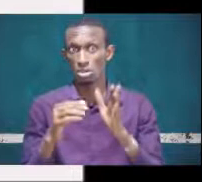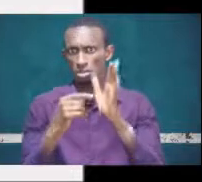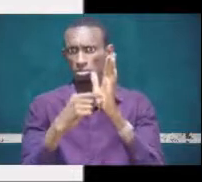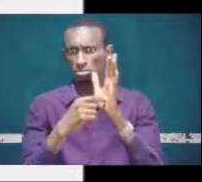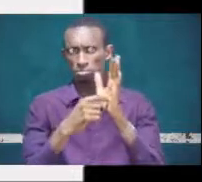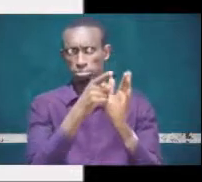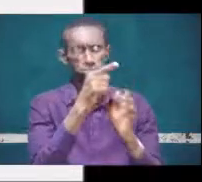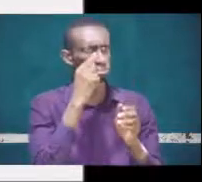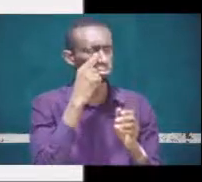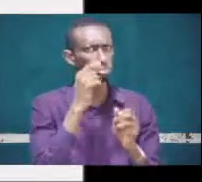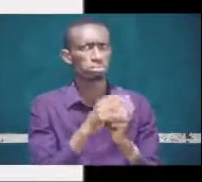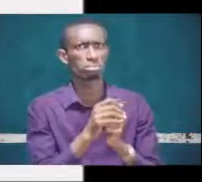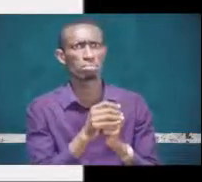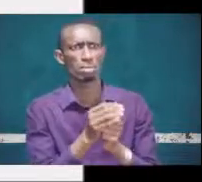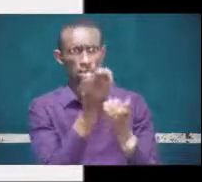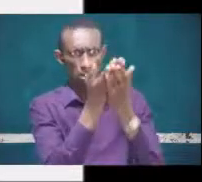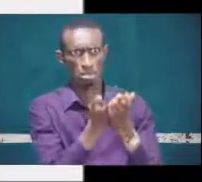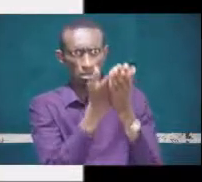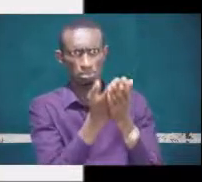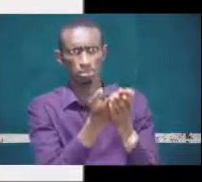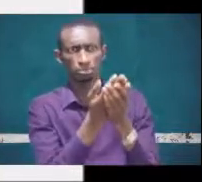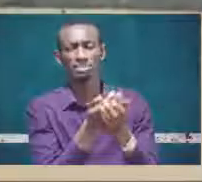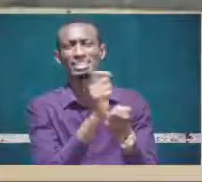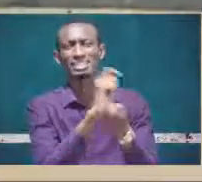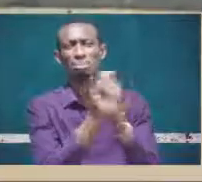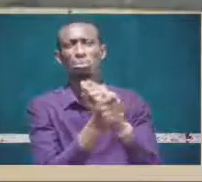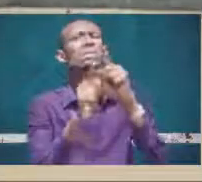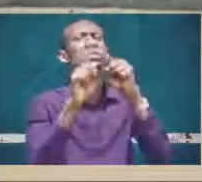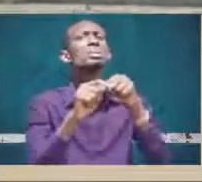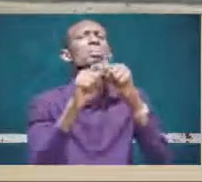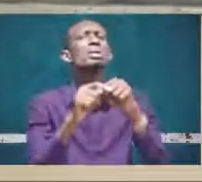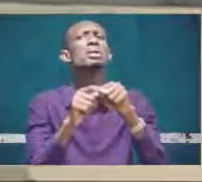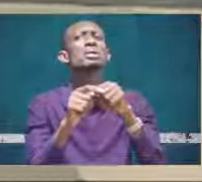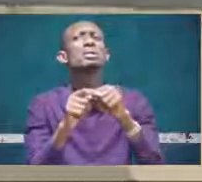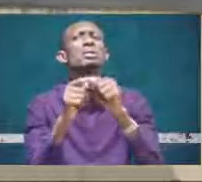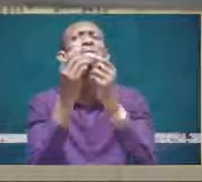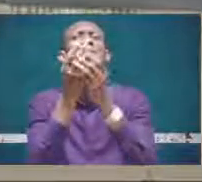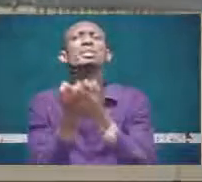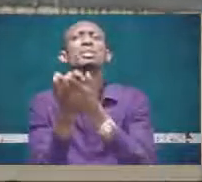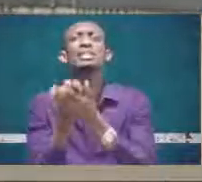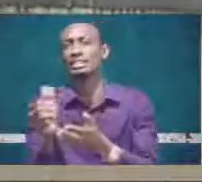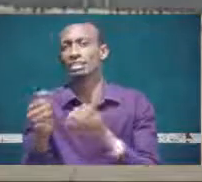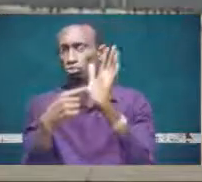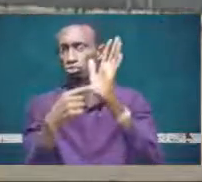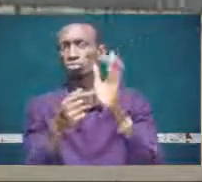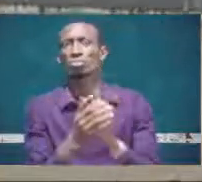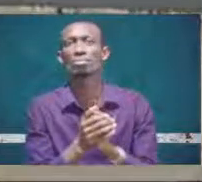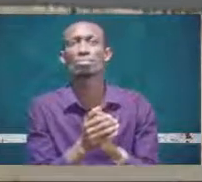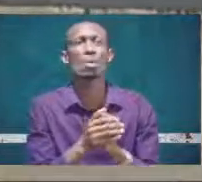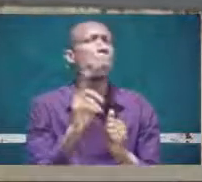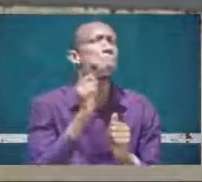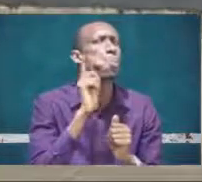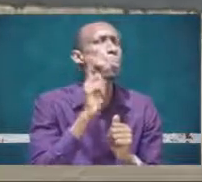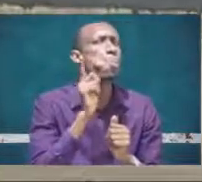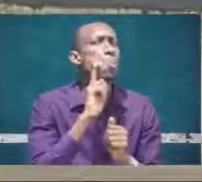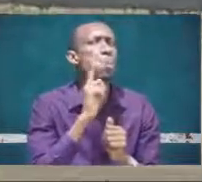now, if there is an increase in the demand for sweets, you have to know what are